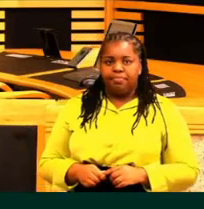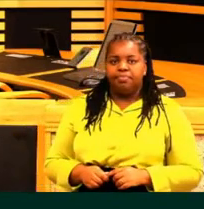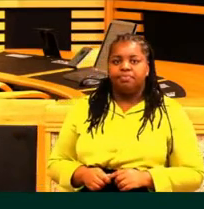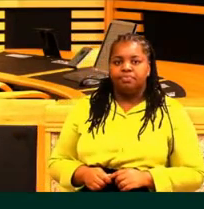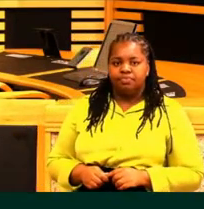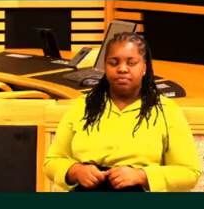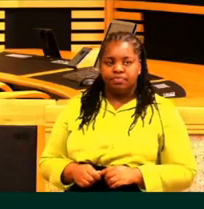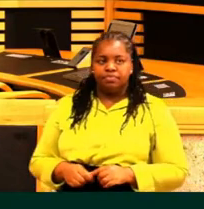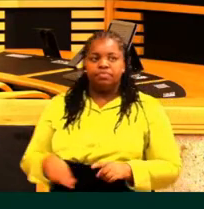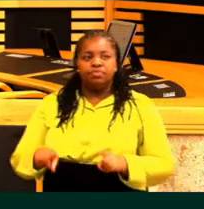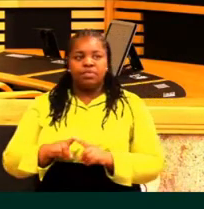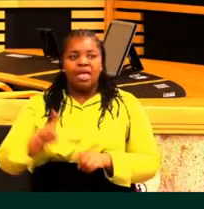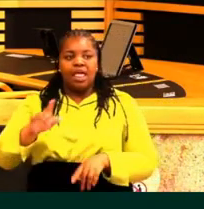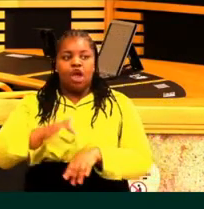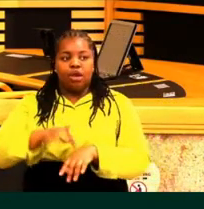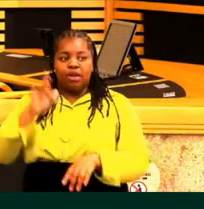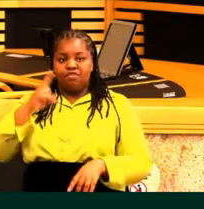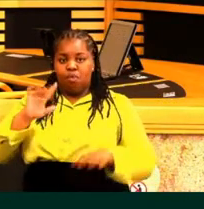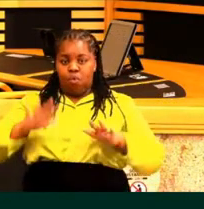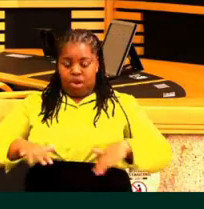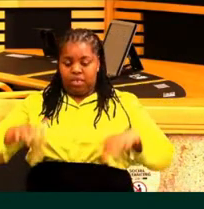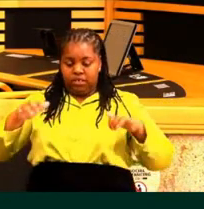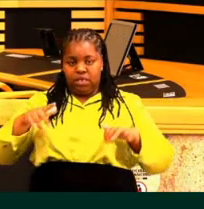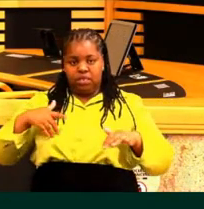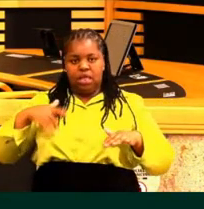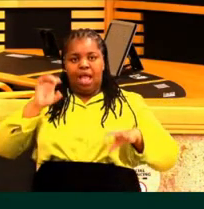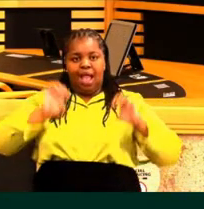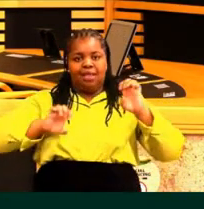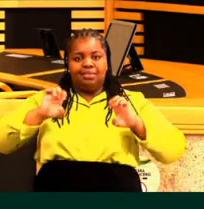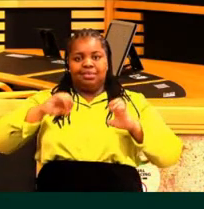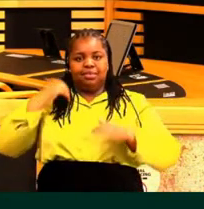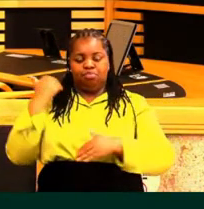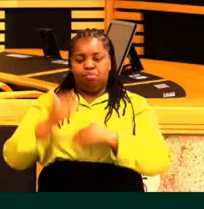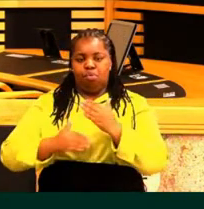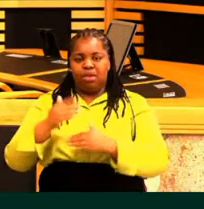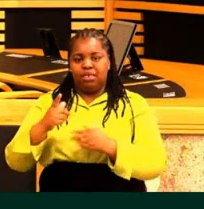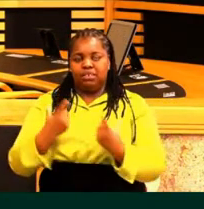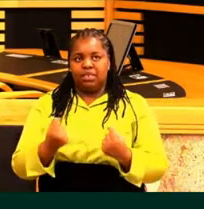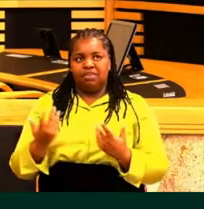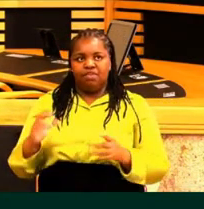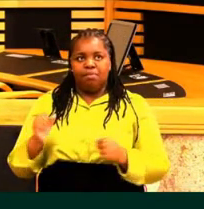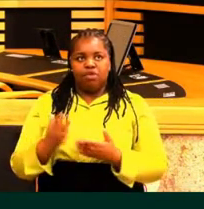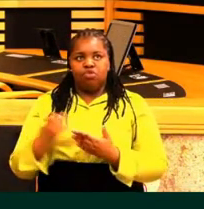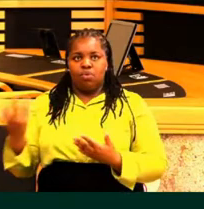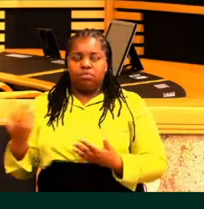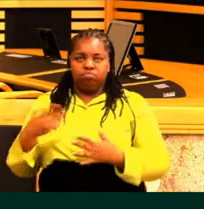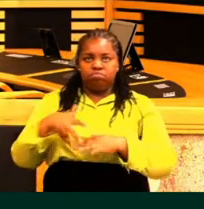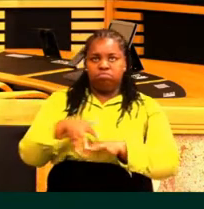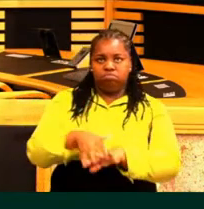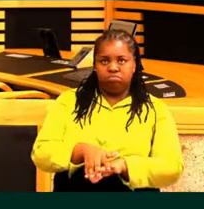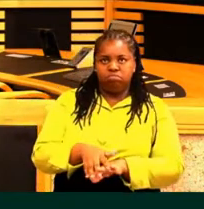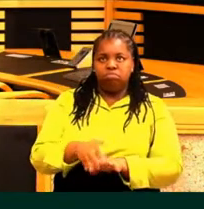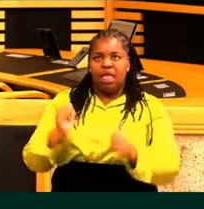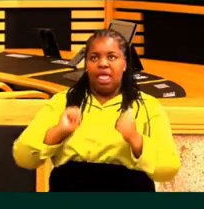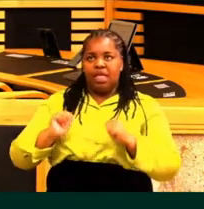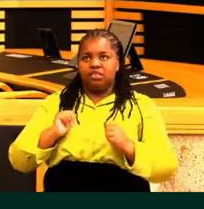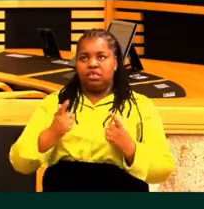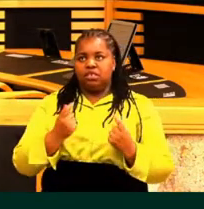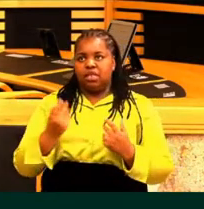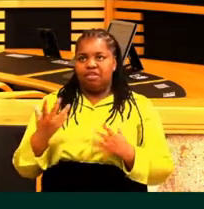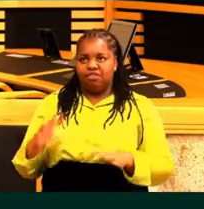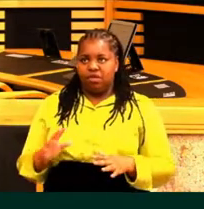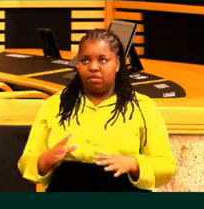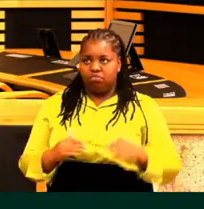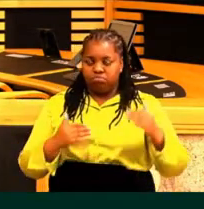it is also critical for the legislature to assess progress made in implementing resolution taken in the previous two